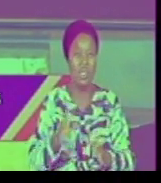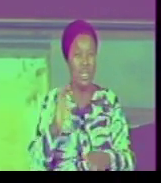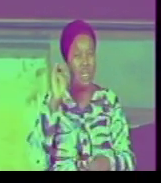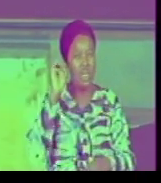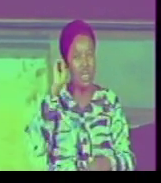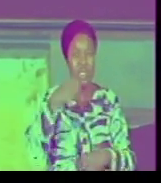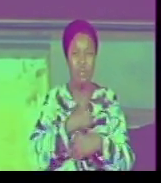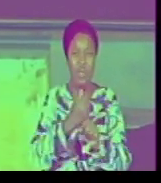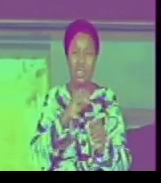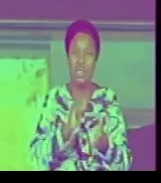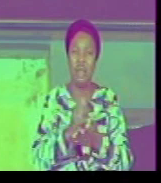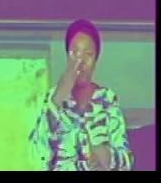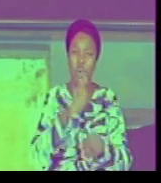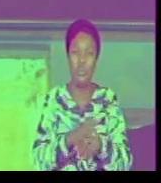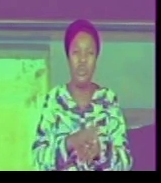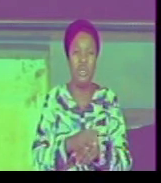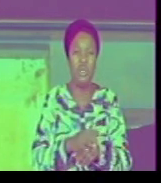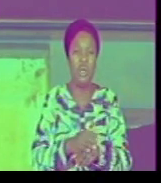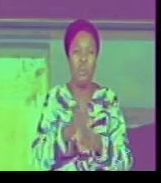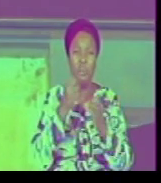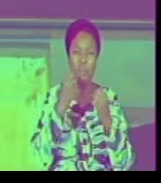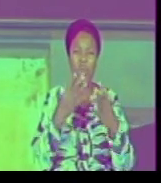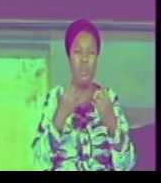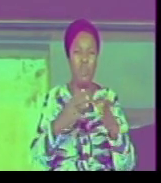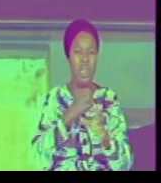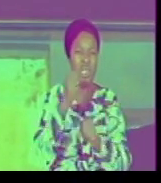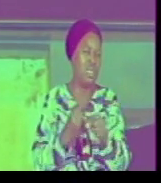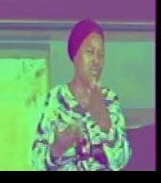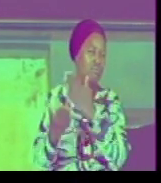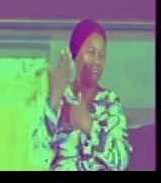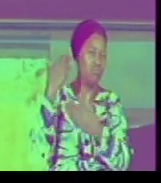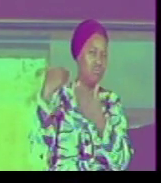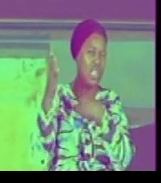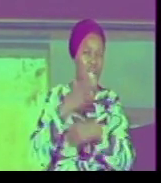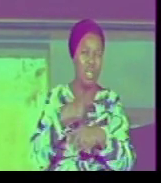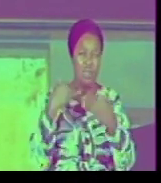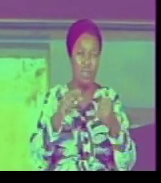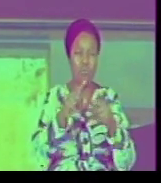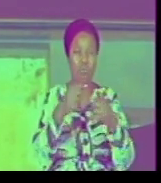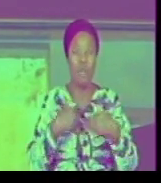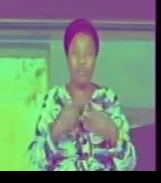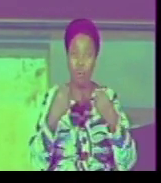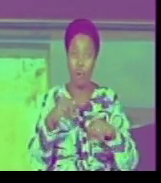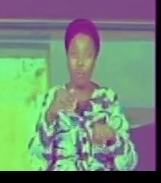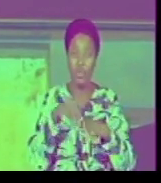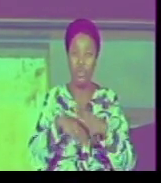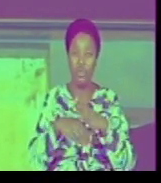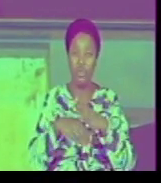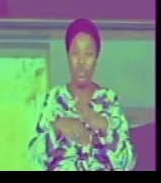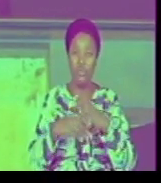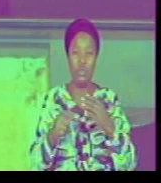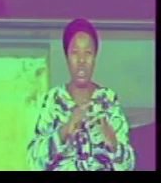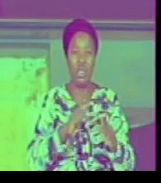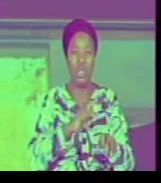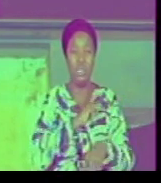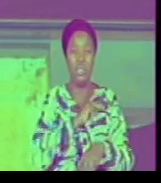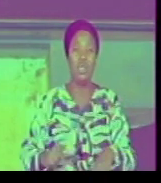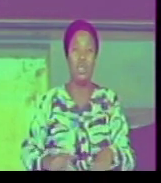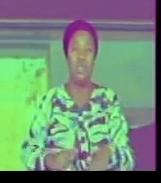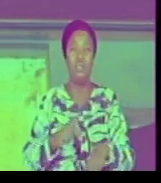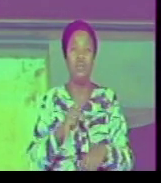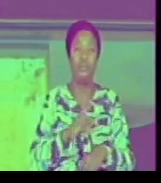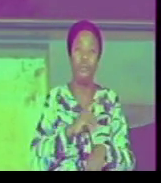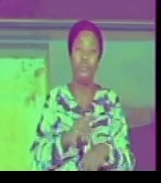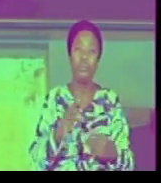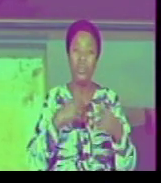many years ago. And now you have come into the kingdom. And that promise is to be fulfilled